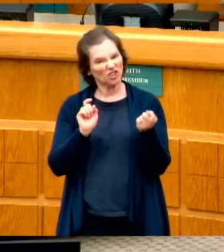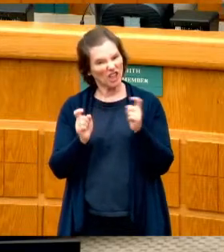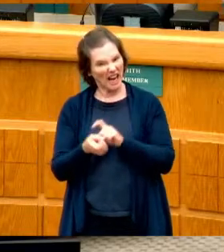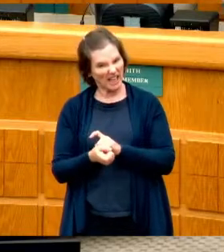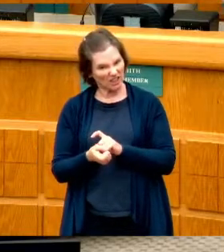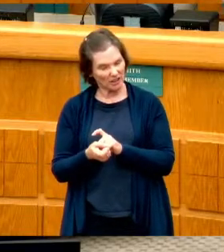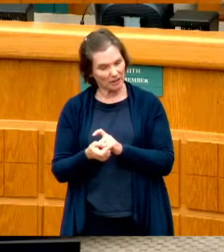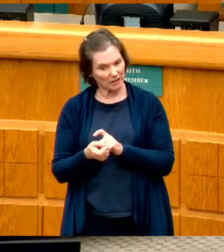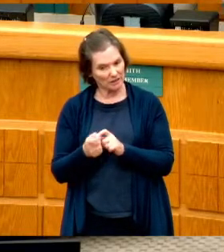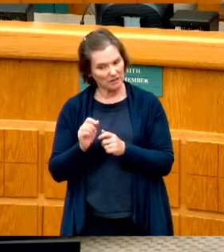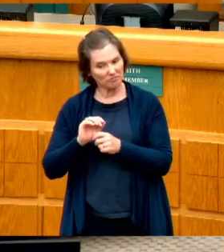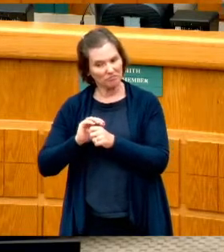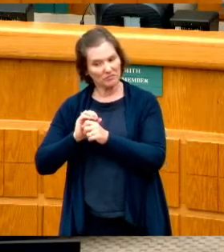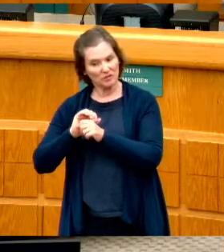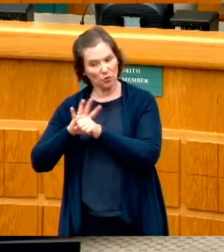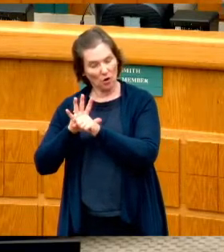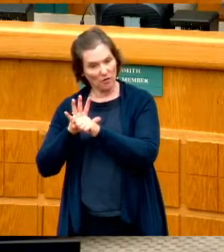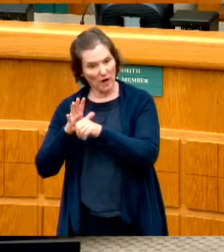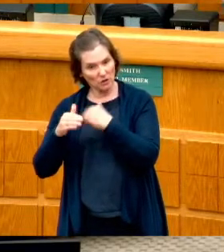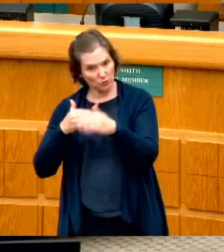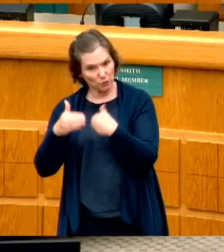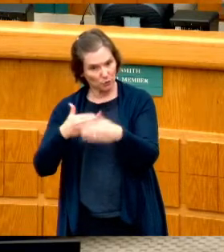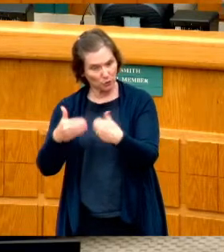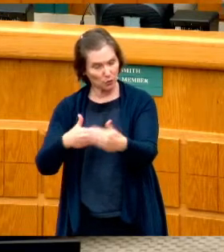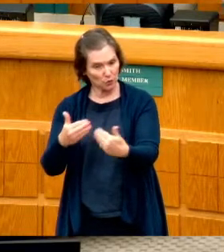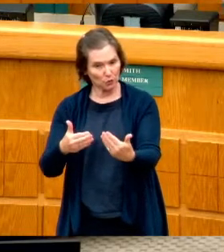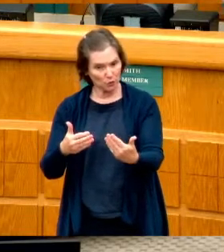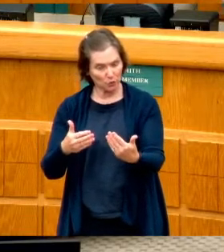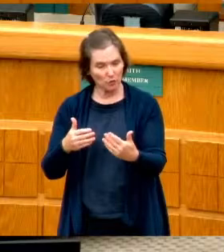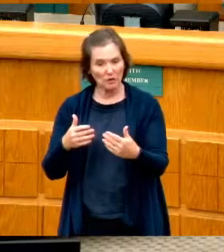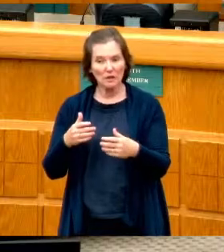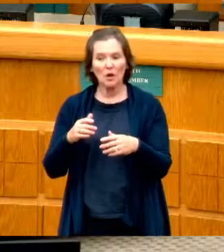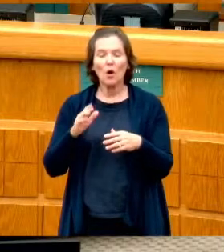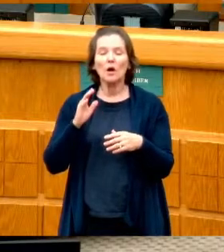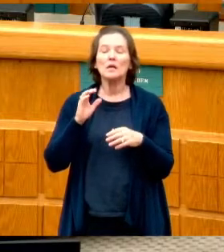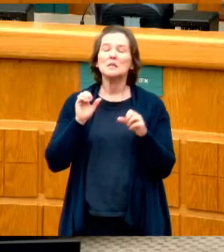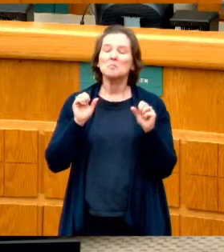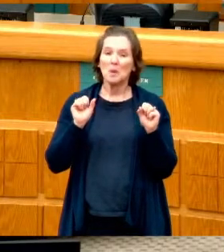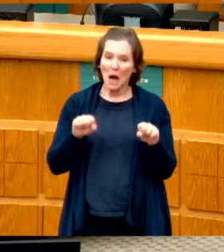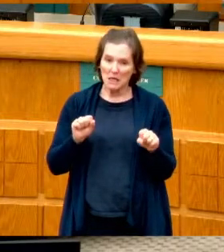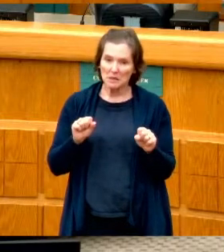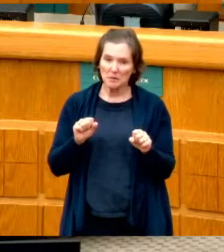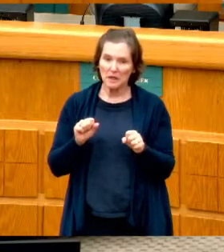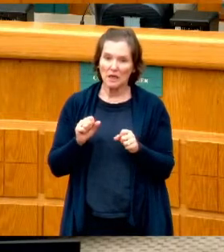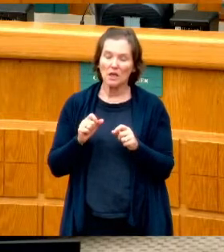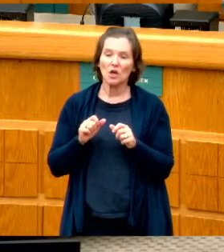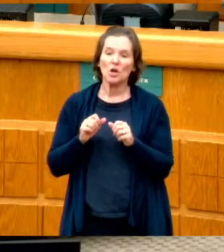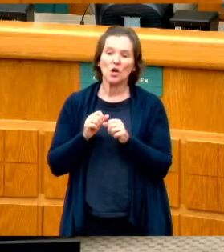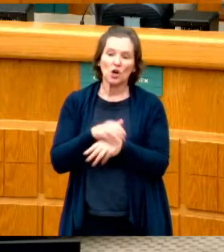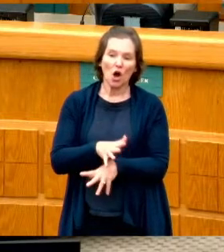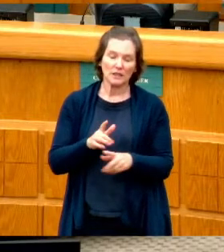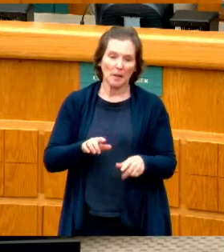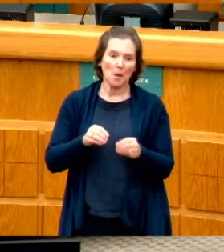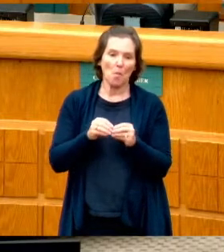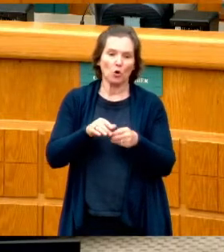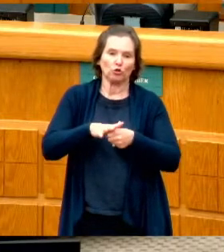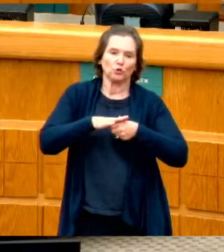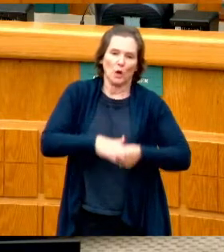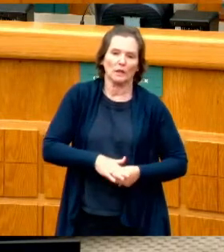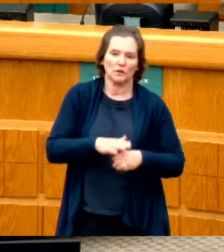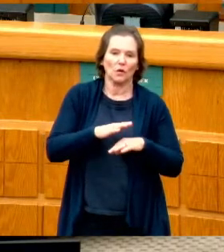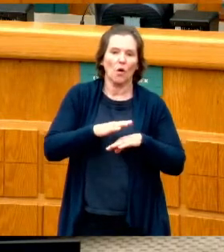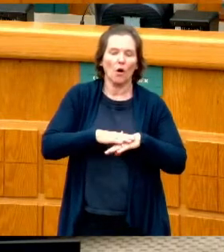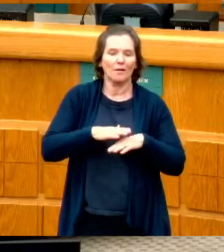cases which will put more strain on healthcare resources, lead to more hospitalizations,